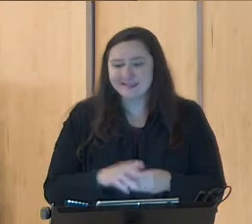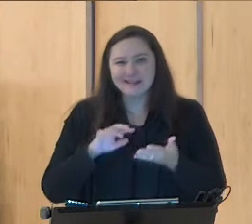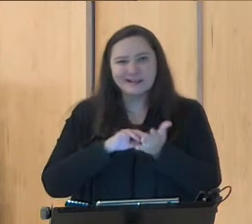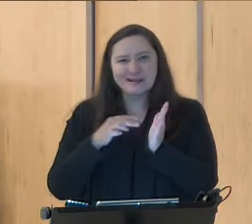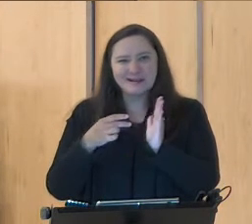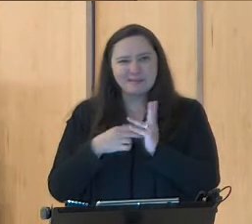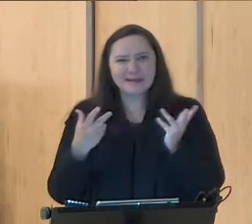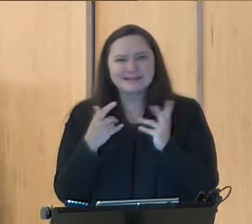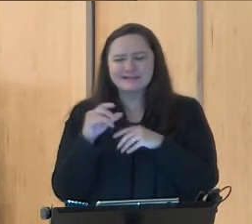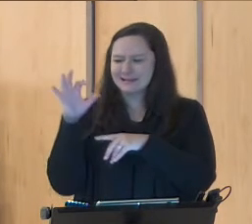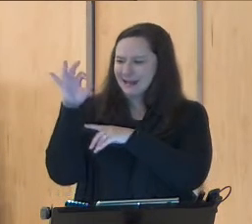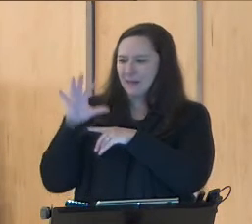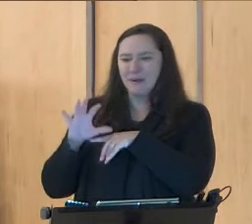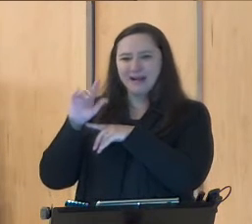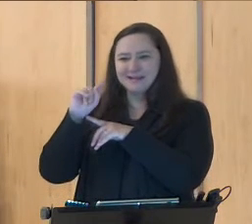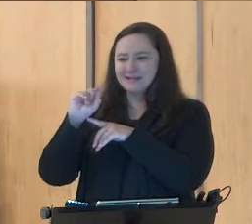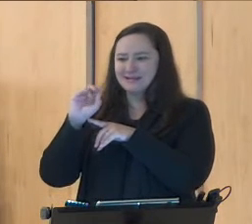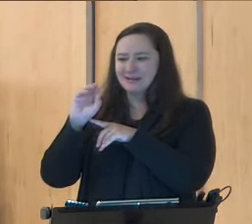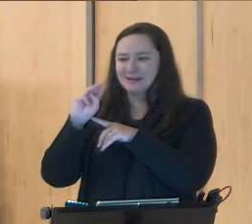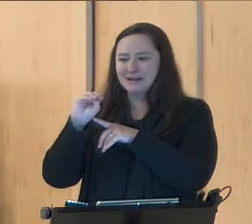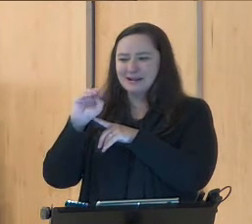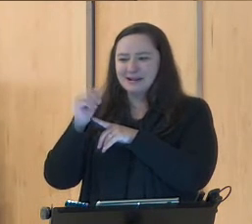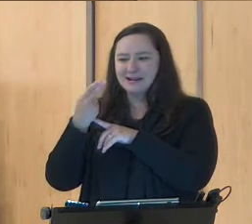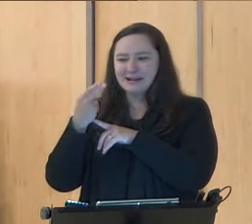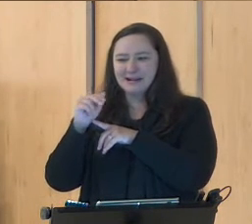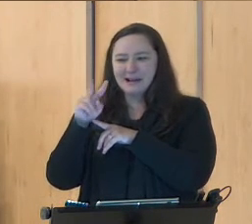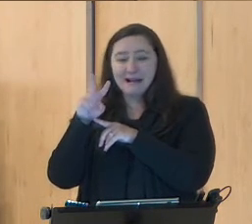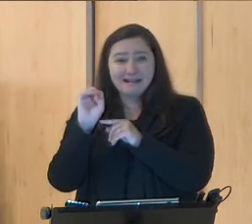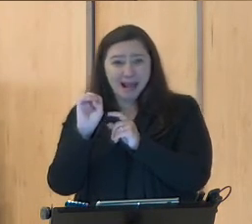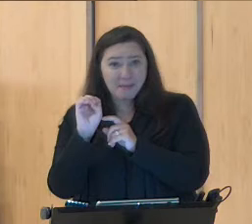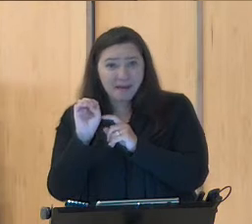Pastor Tom Heave and Pastor Nass are my pastors too.